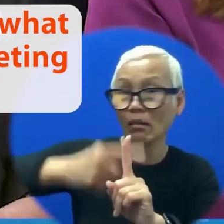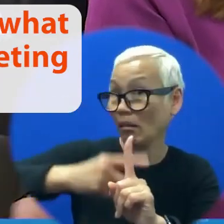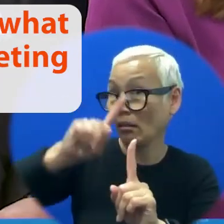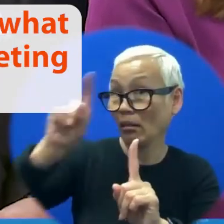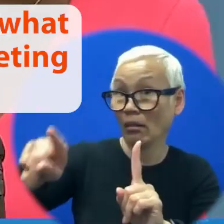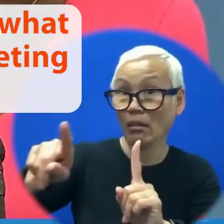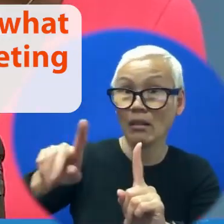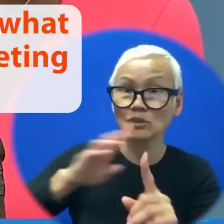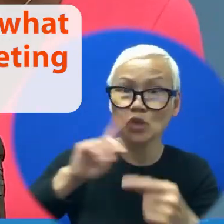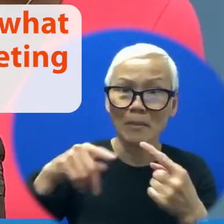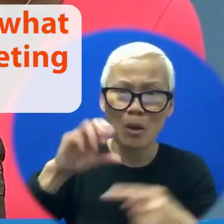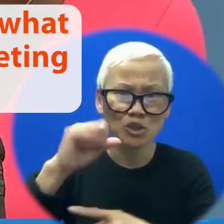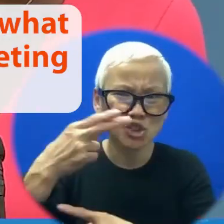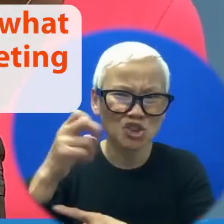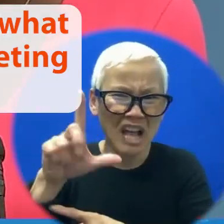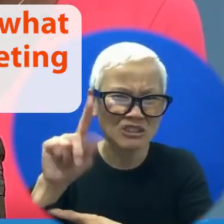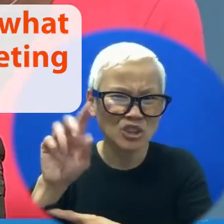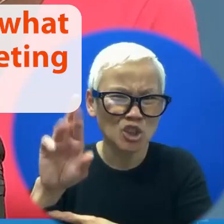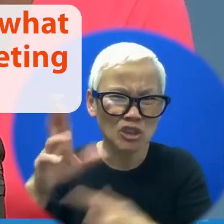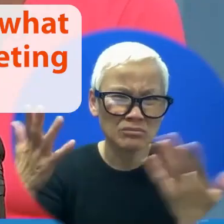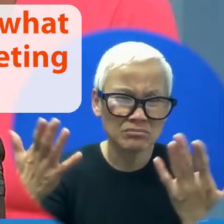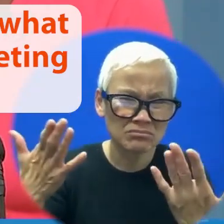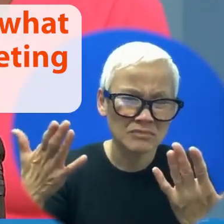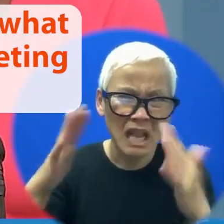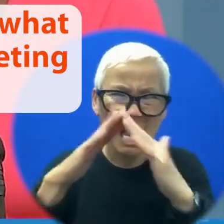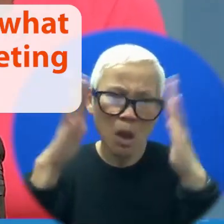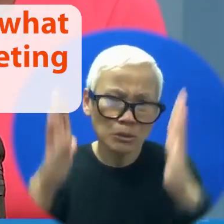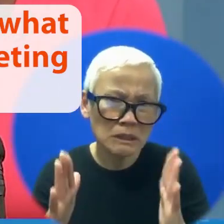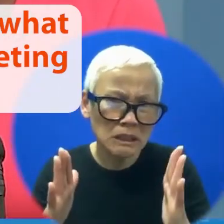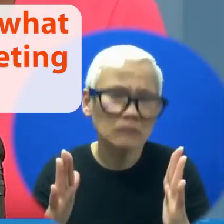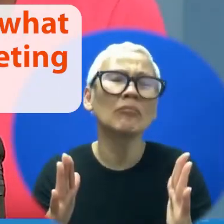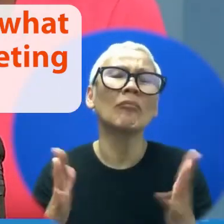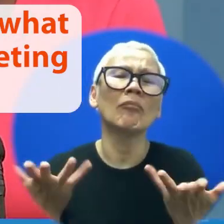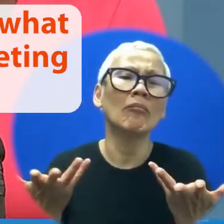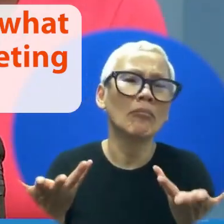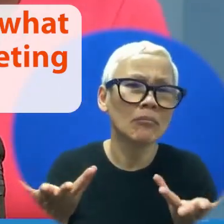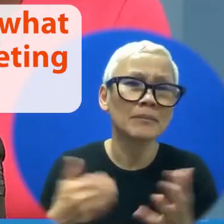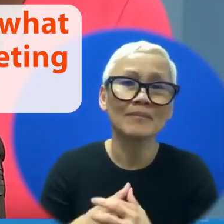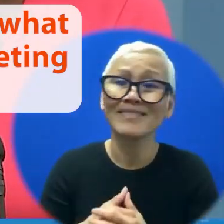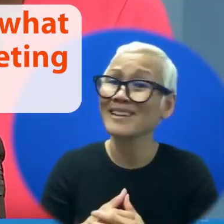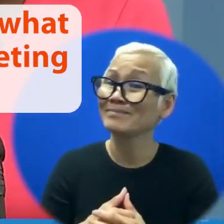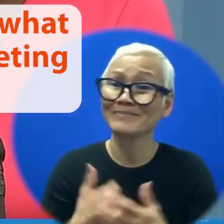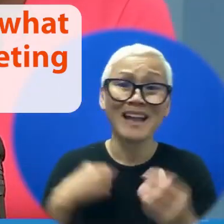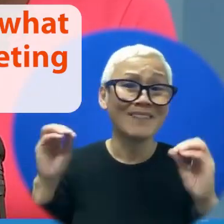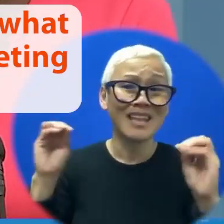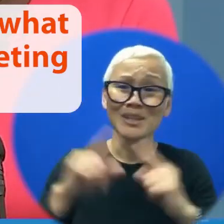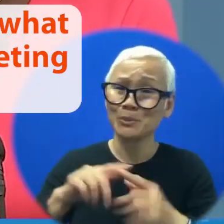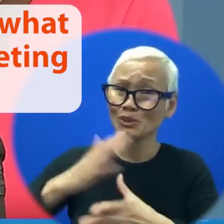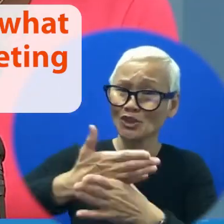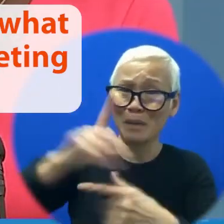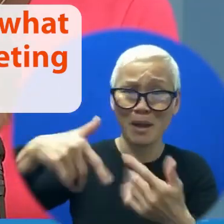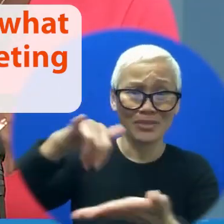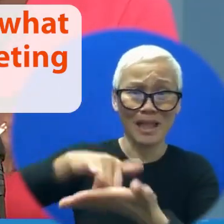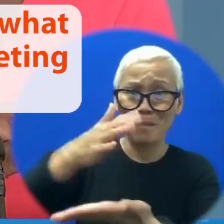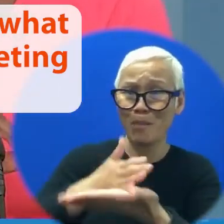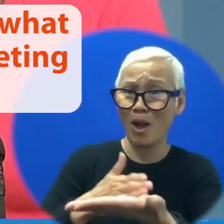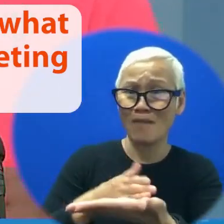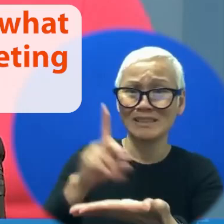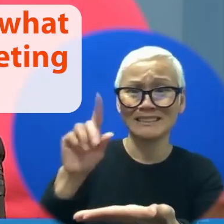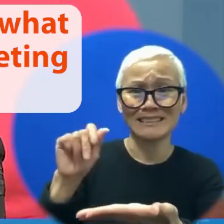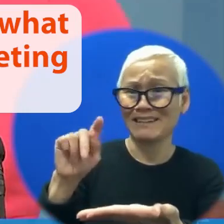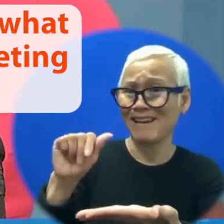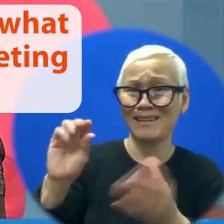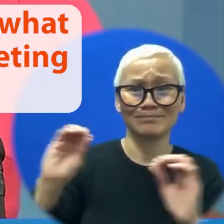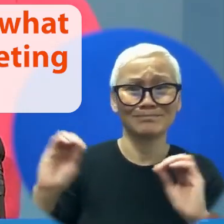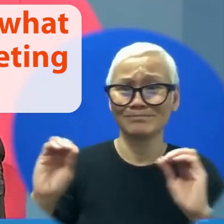Of shelter specifically? So I don't have anything right now to share with you on that specific piece of the data.